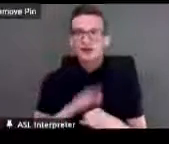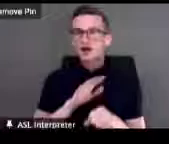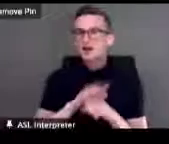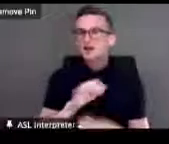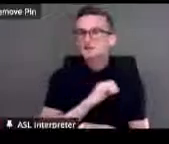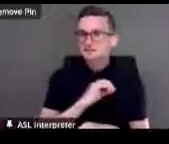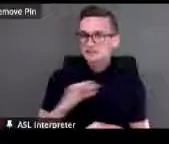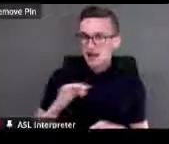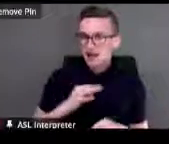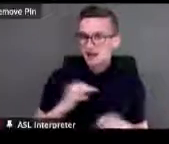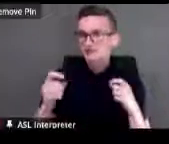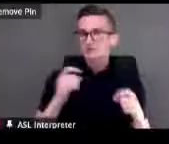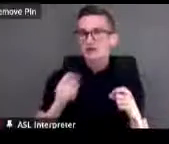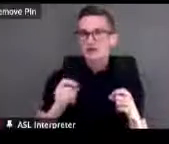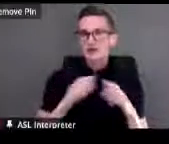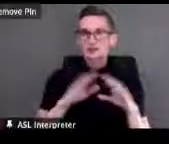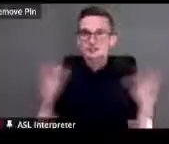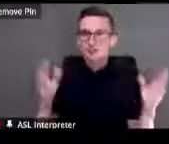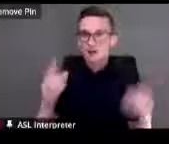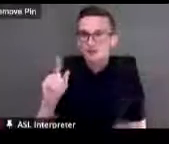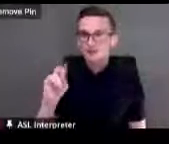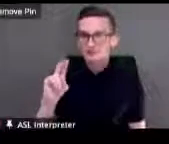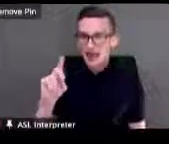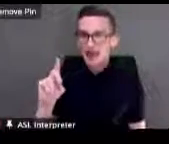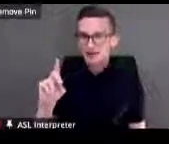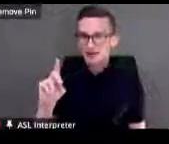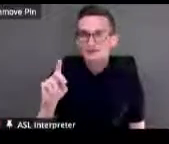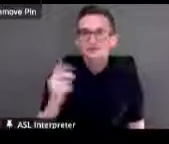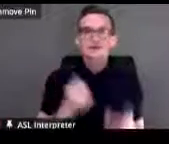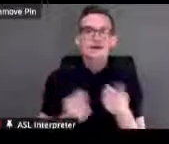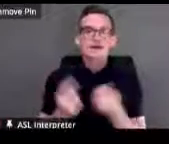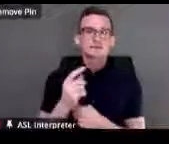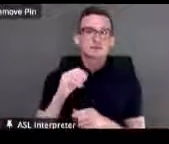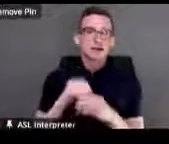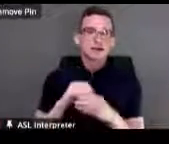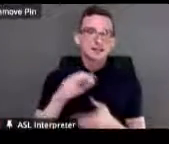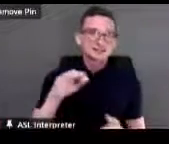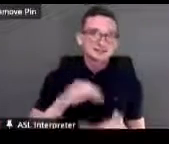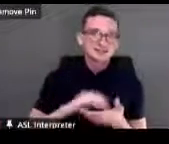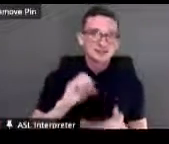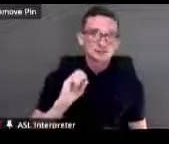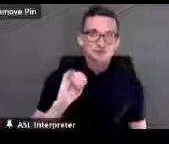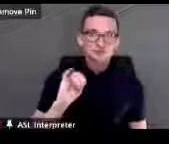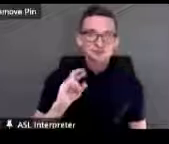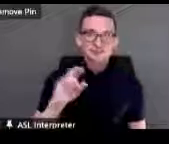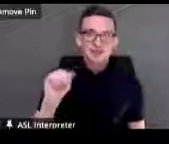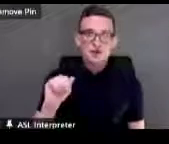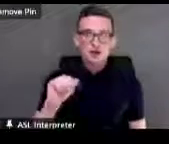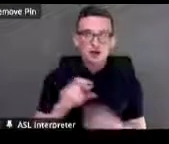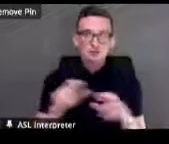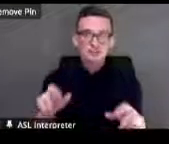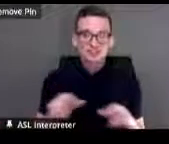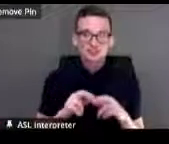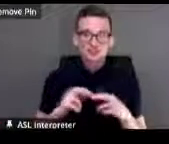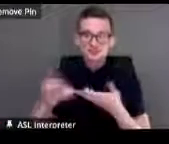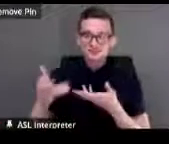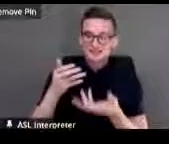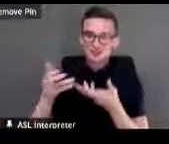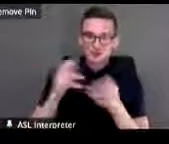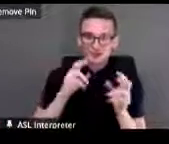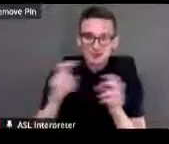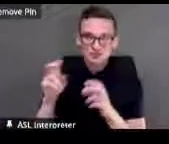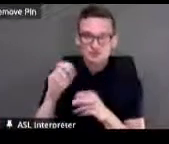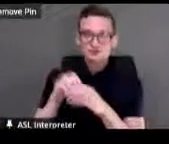manage public lands. So all the people in the Central Sierra area are working with these issues in the